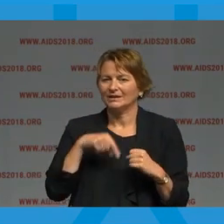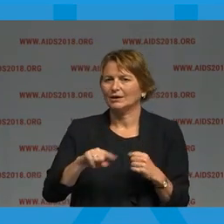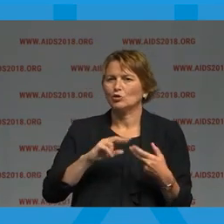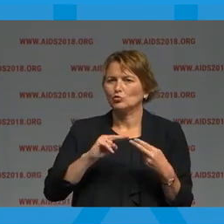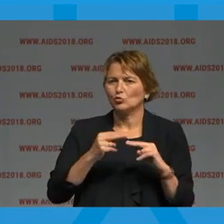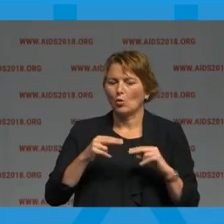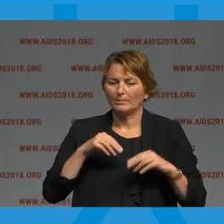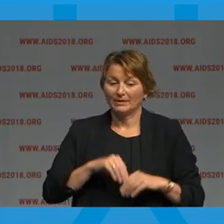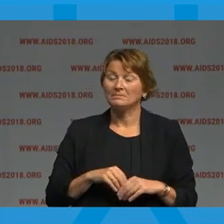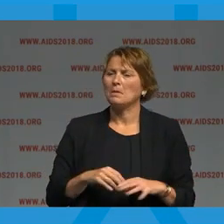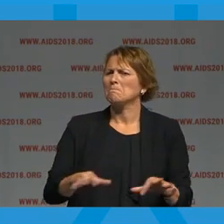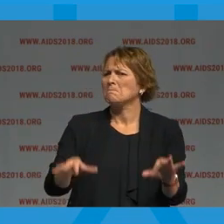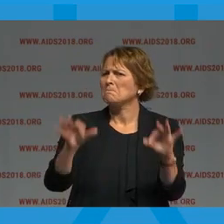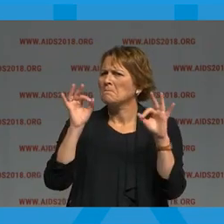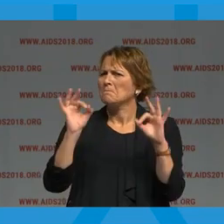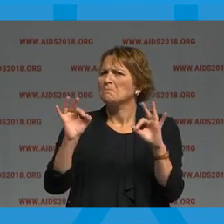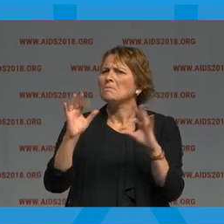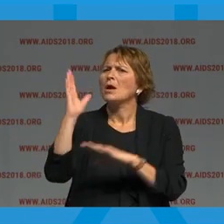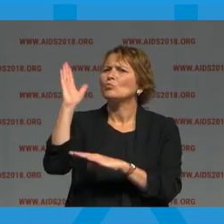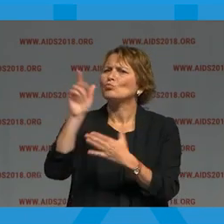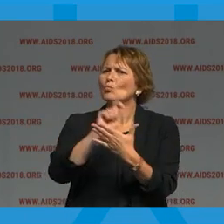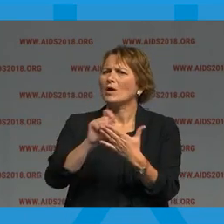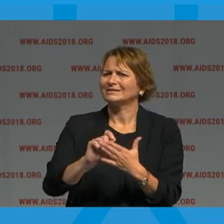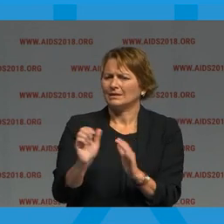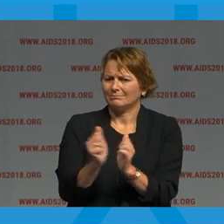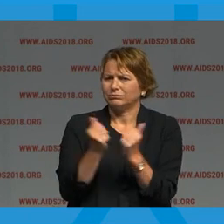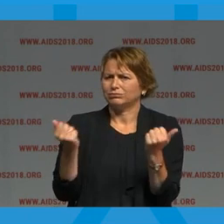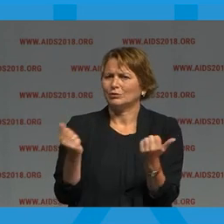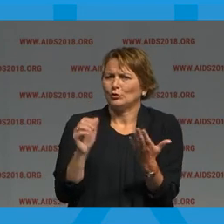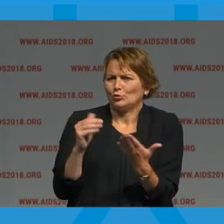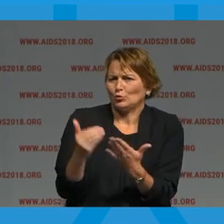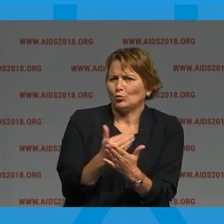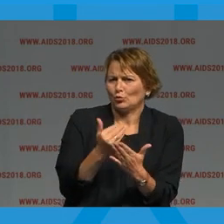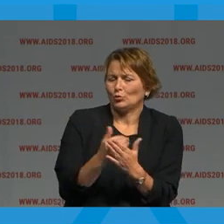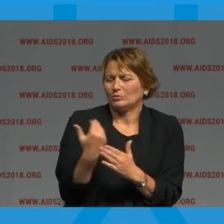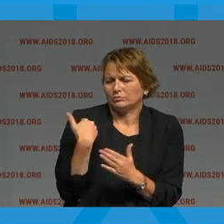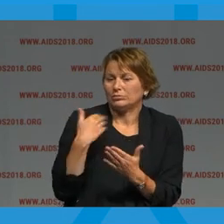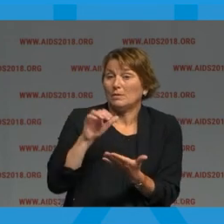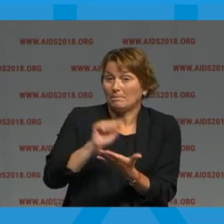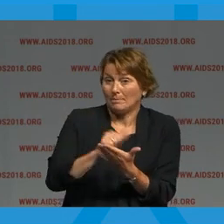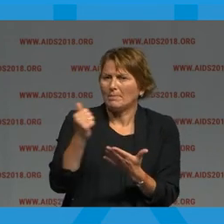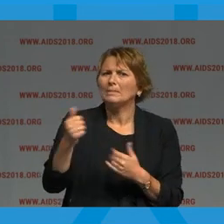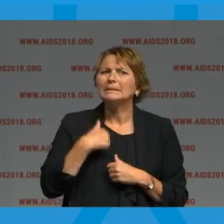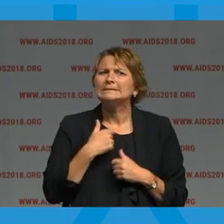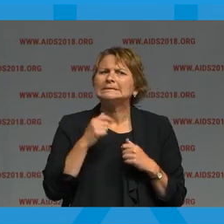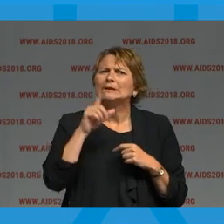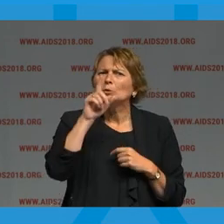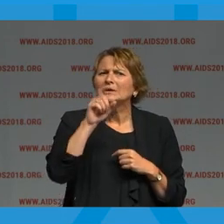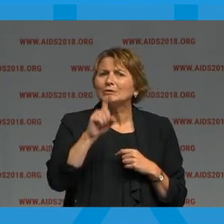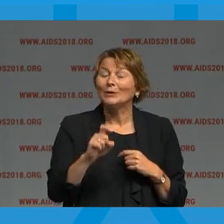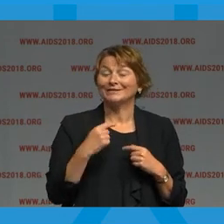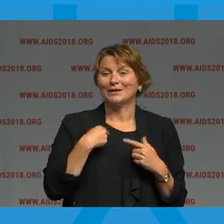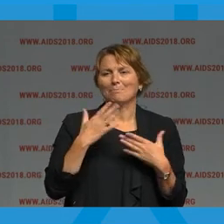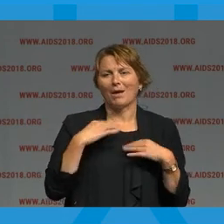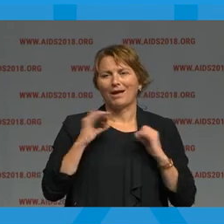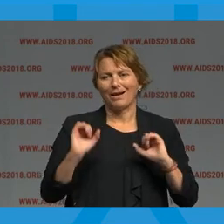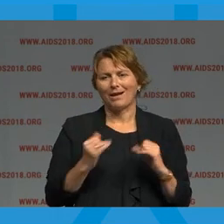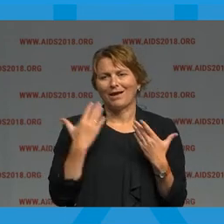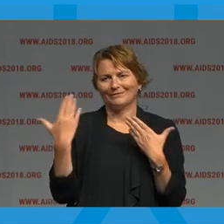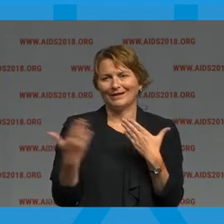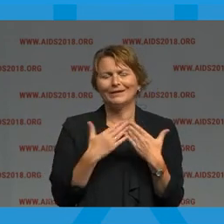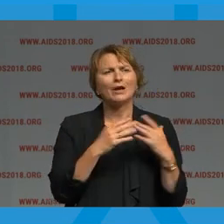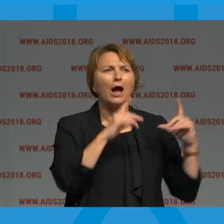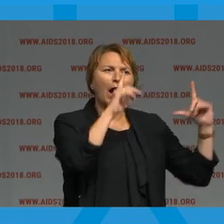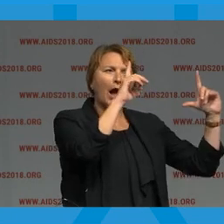A very nice paper from the Caprisa group was recently published doing a kind of summary of pending questions and making my life easier just